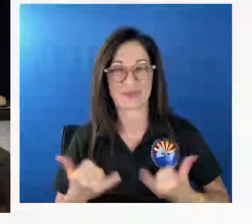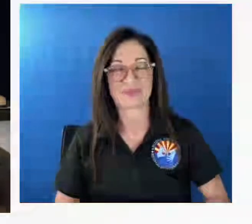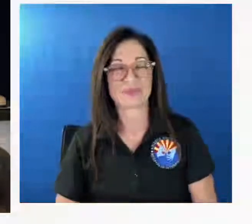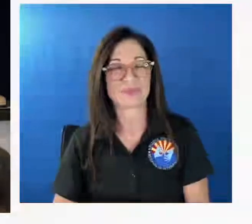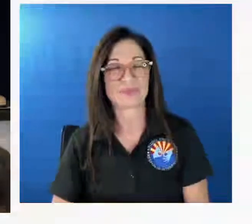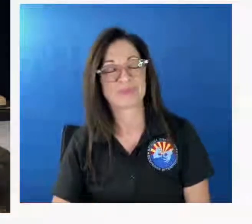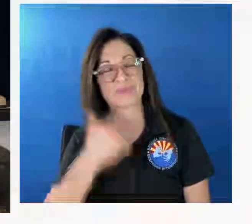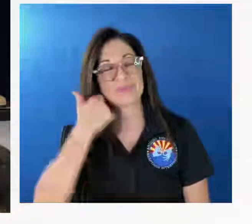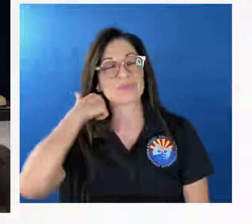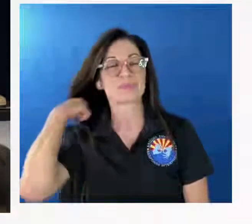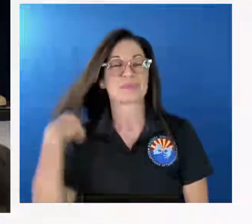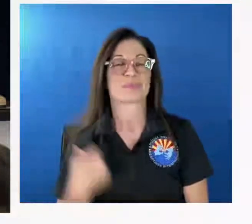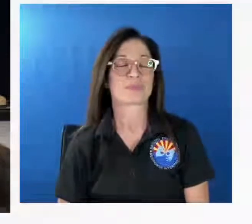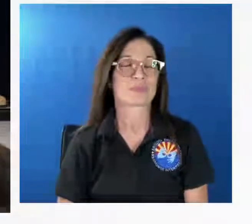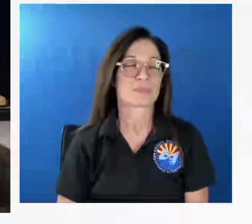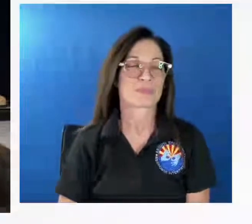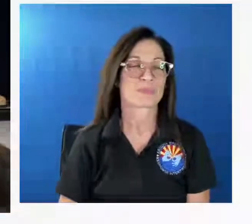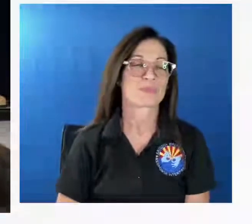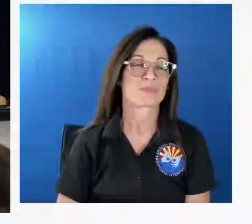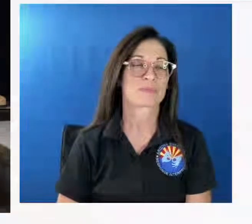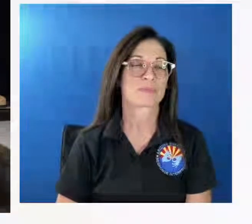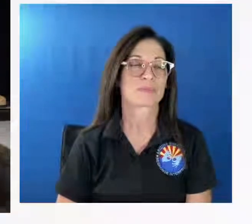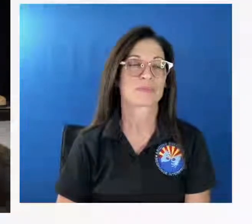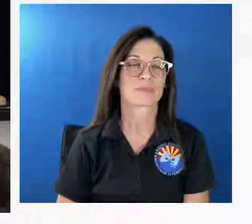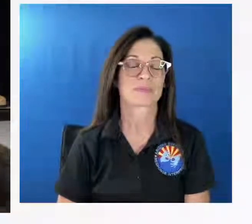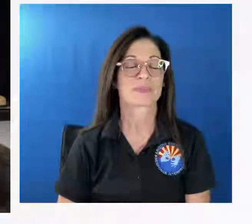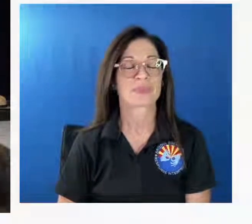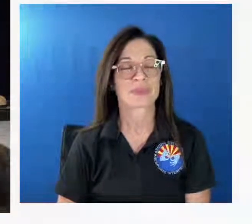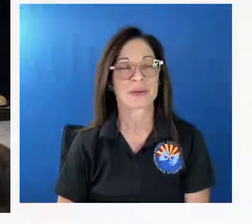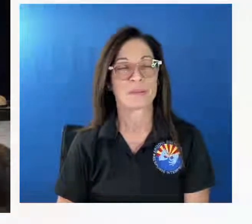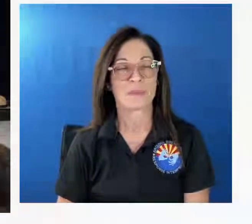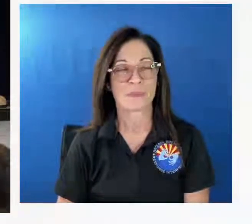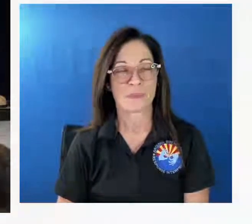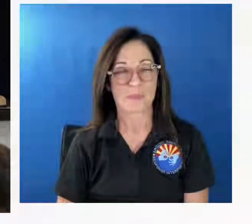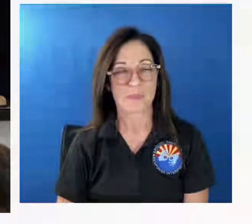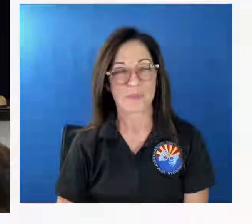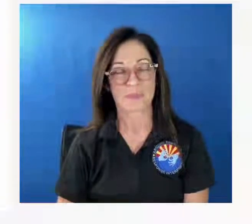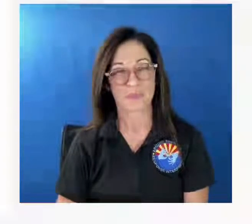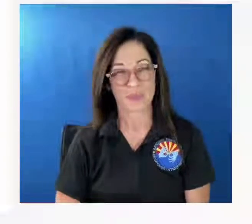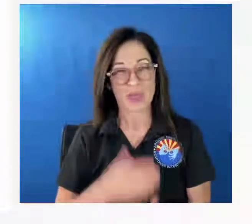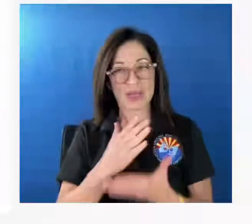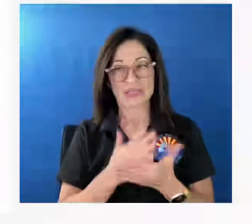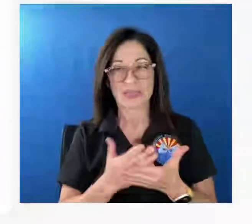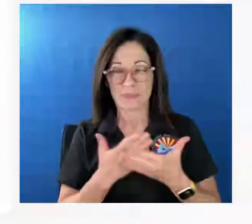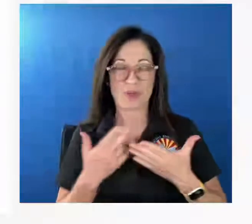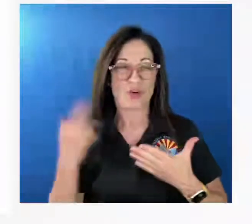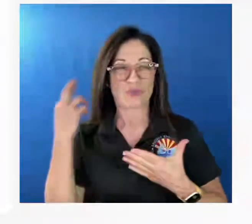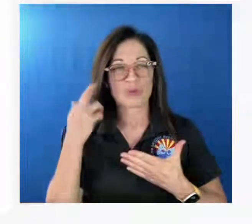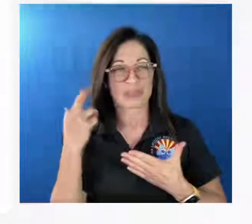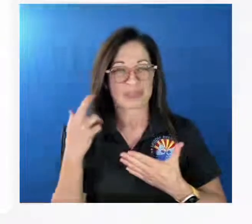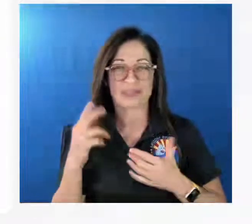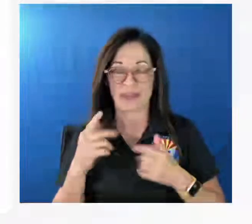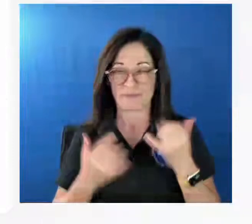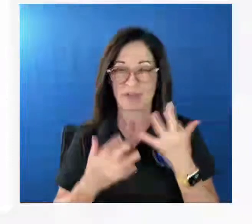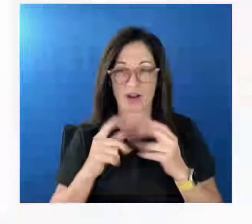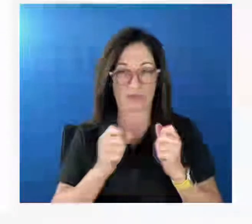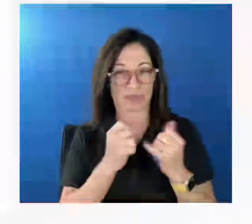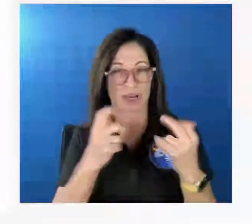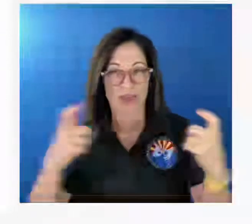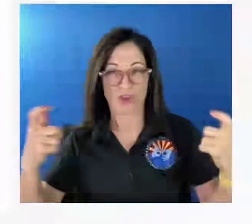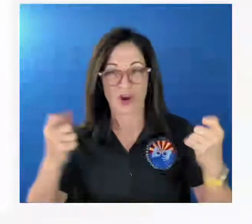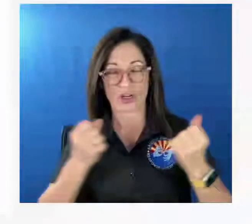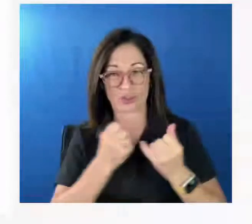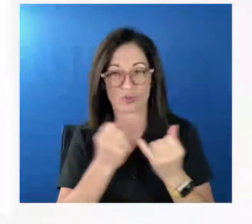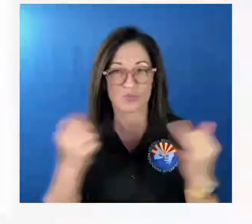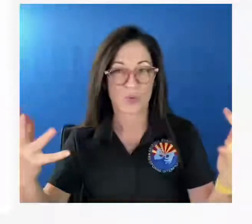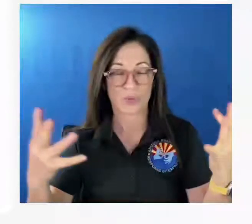Okay, these are some factors that go into large fire growth in this area. And this is from